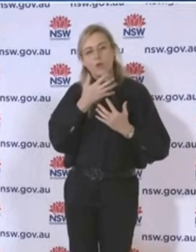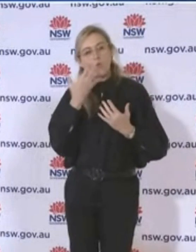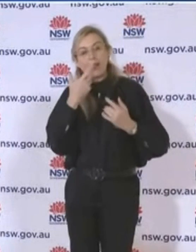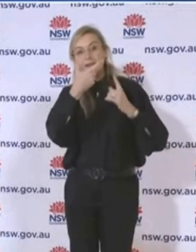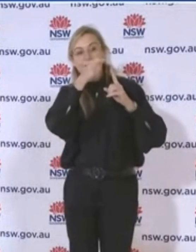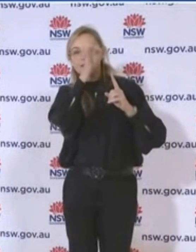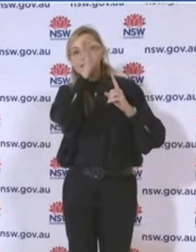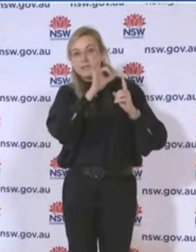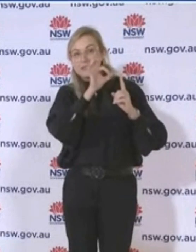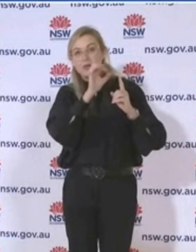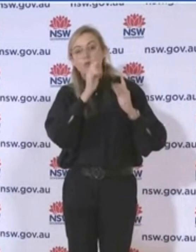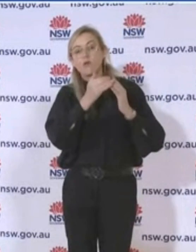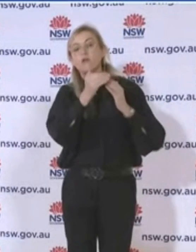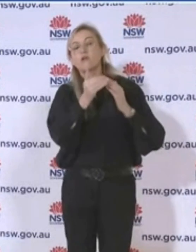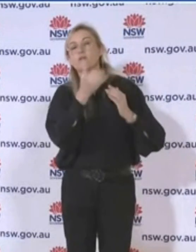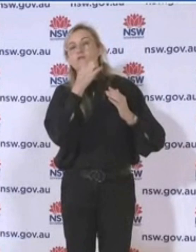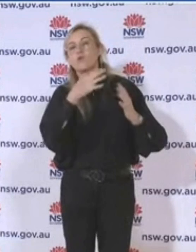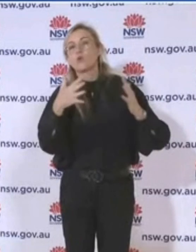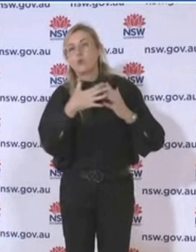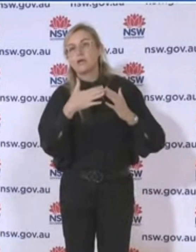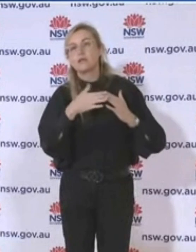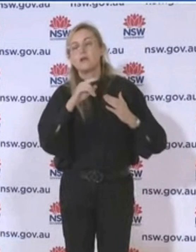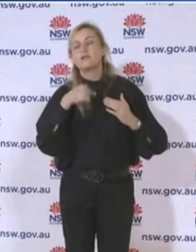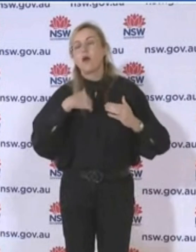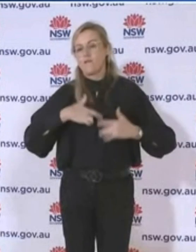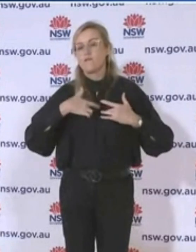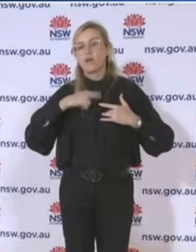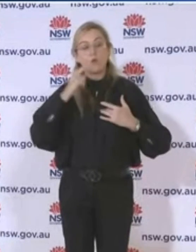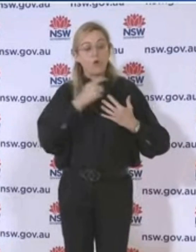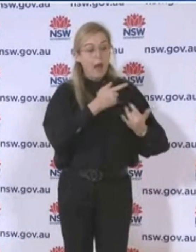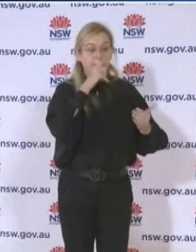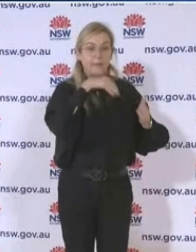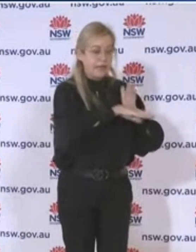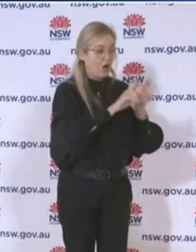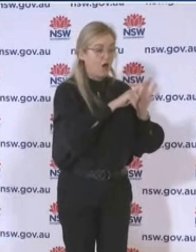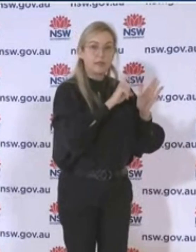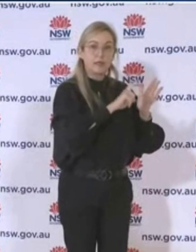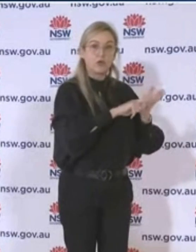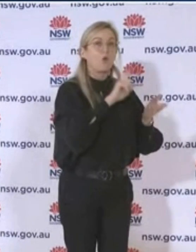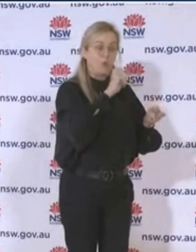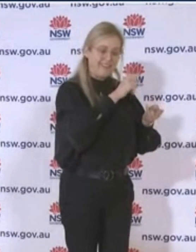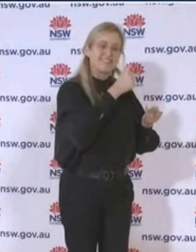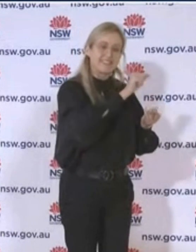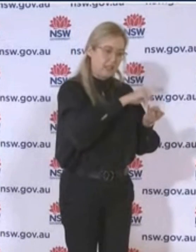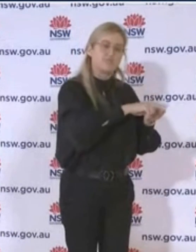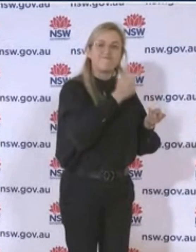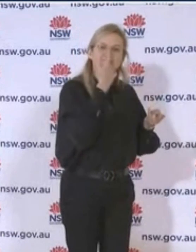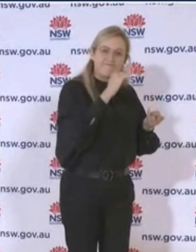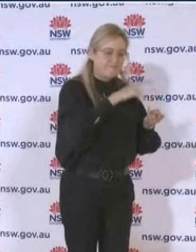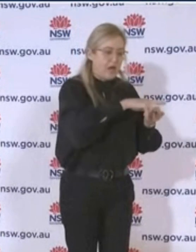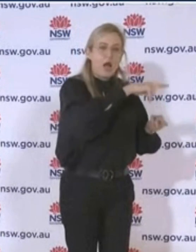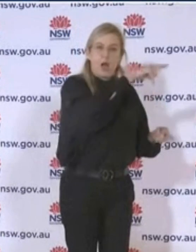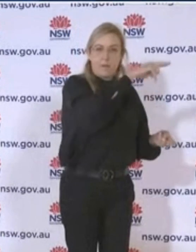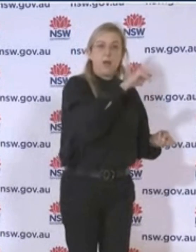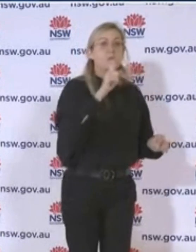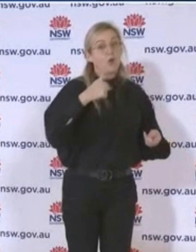ICU. So I anticipate those numbers will go up from what they are now, but our system will cope. We've been planning for this. No